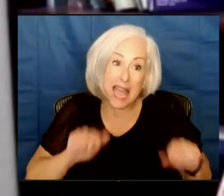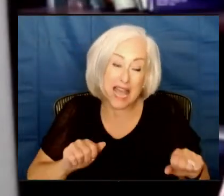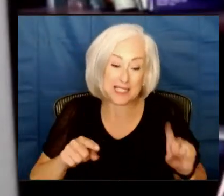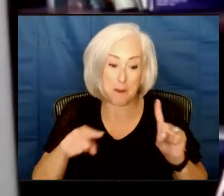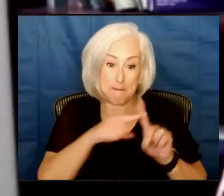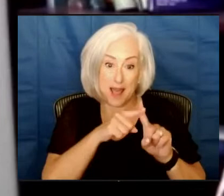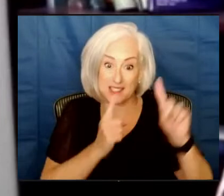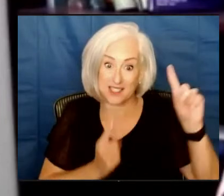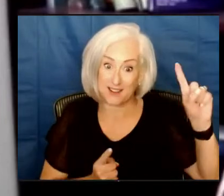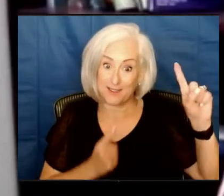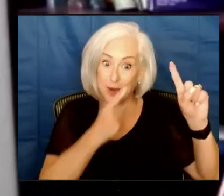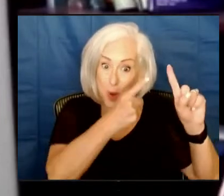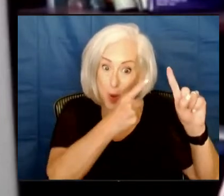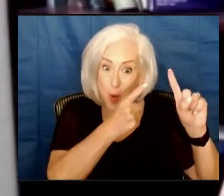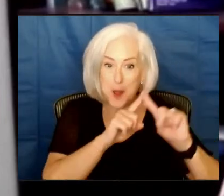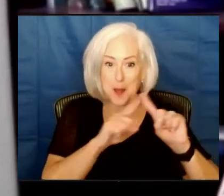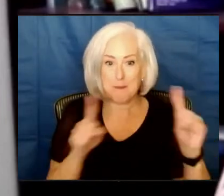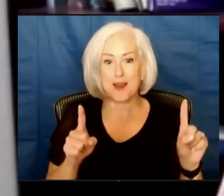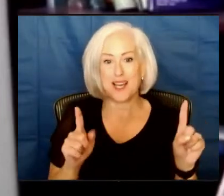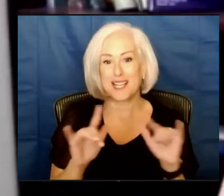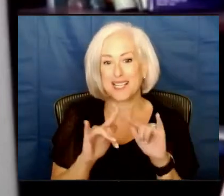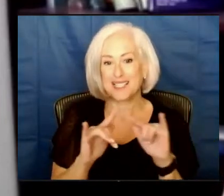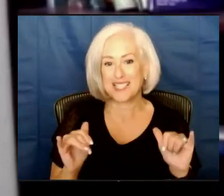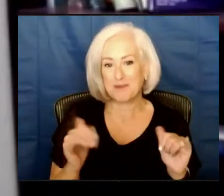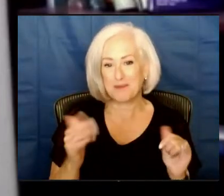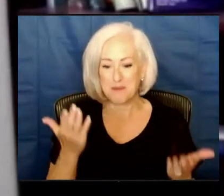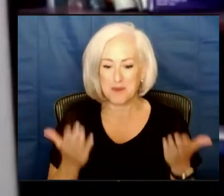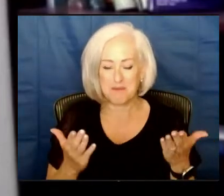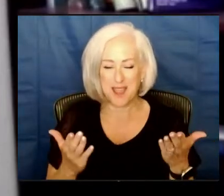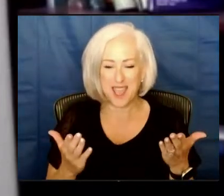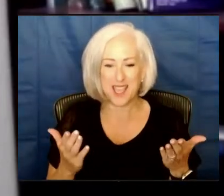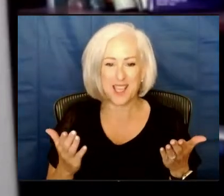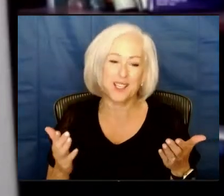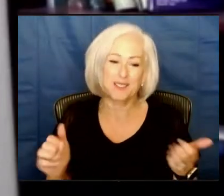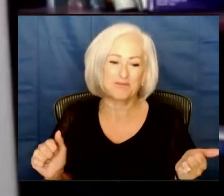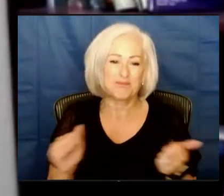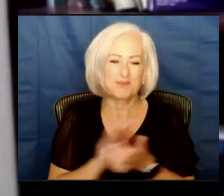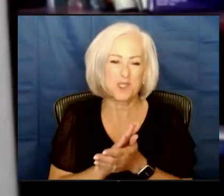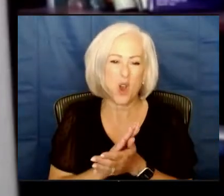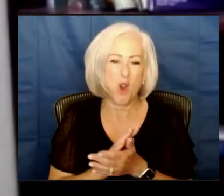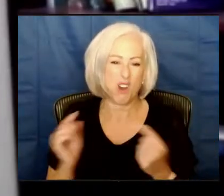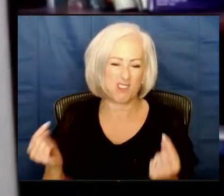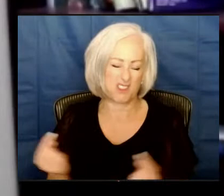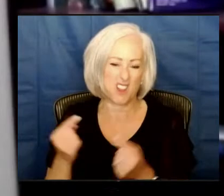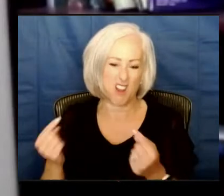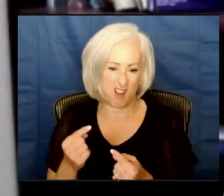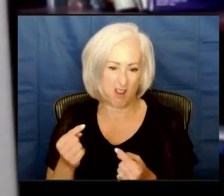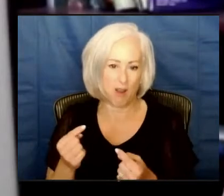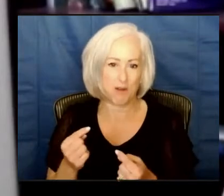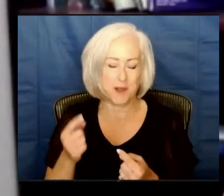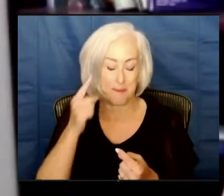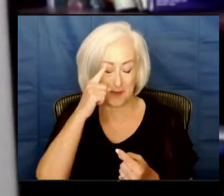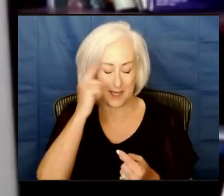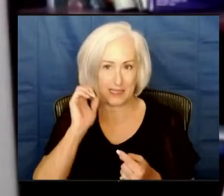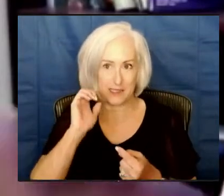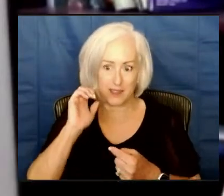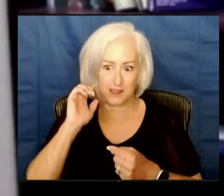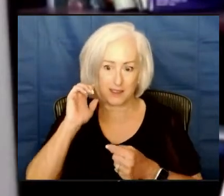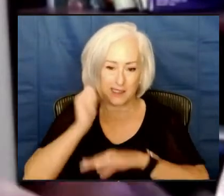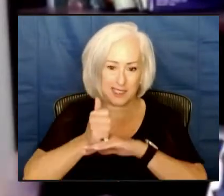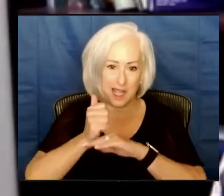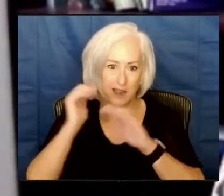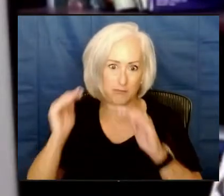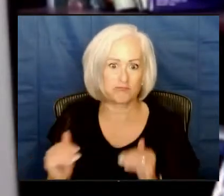think we can see how it might start to do some harm with this expectation set that's supposed to be kind of